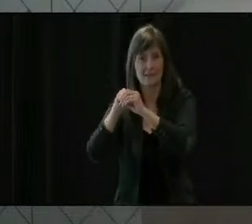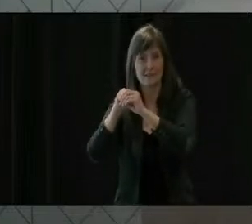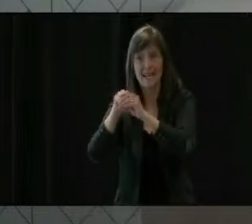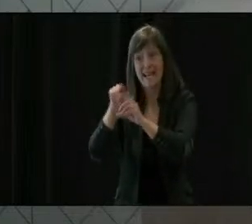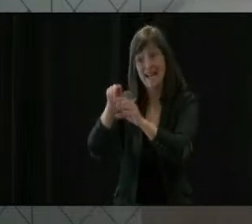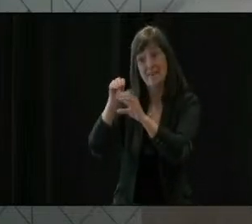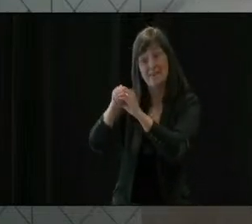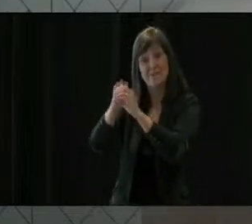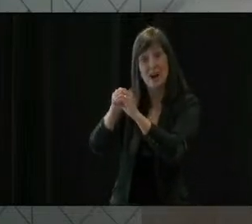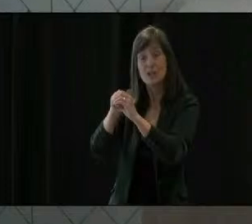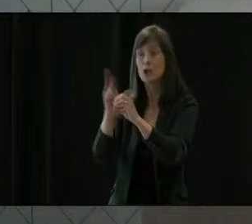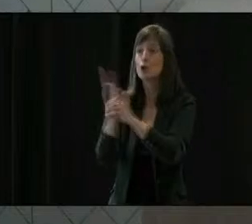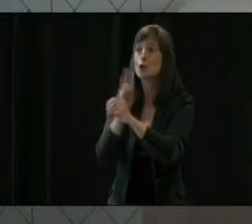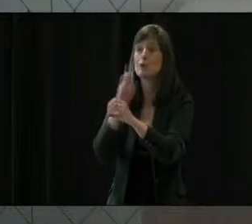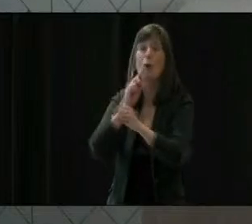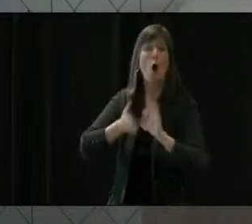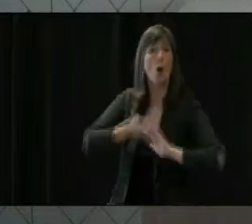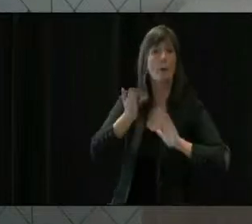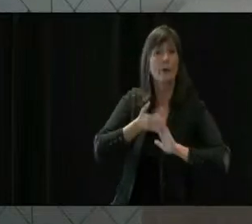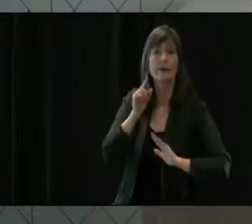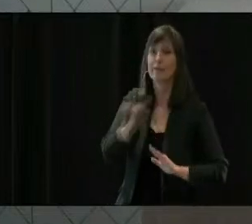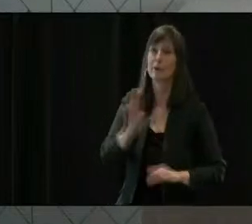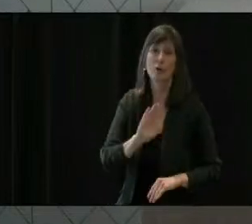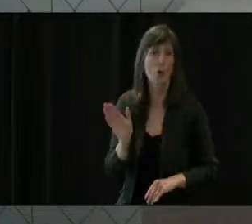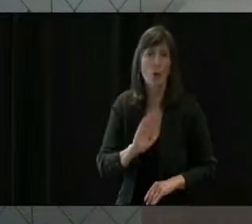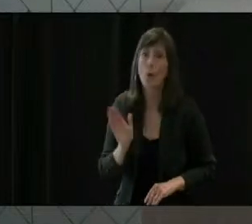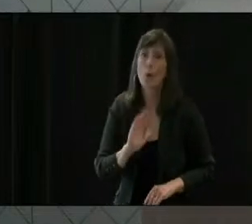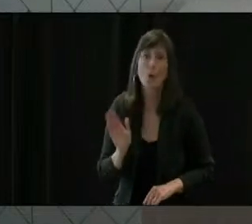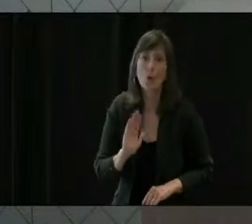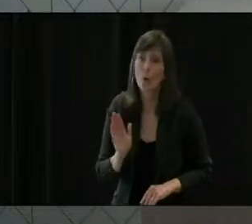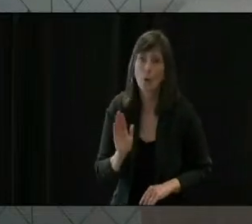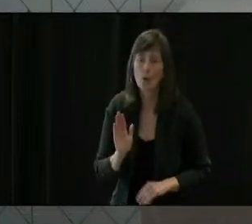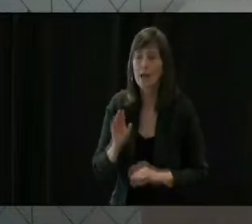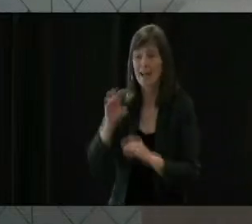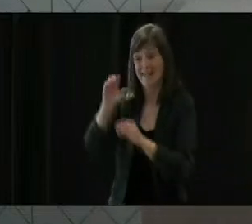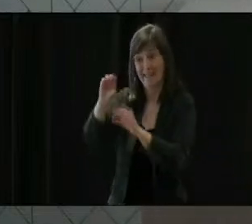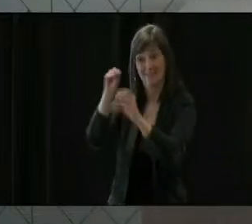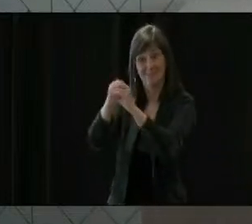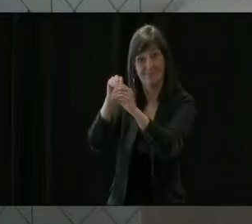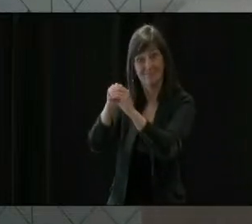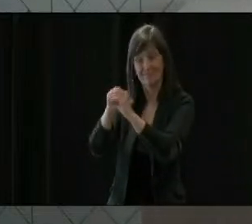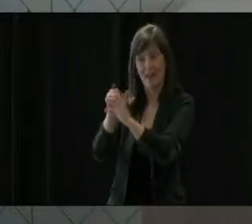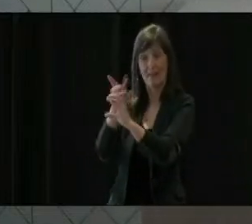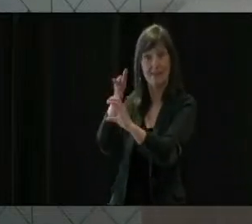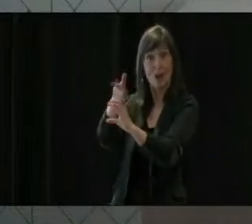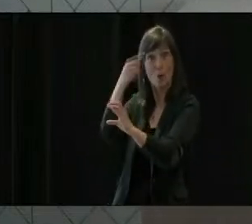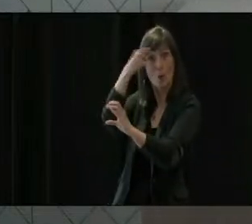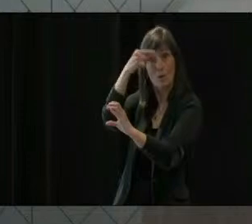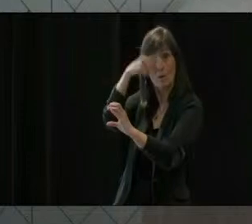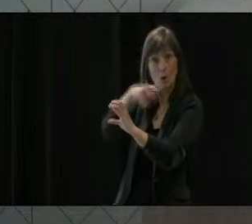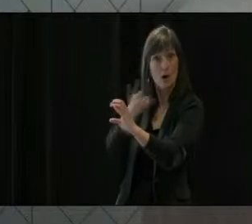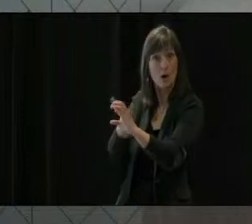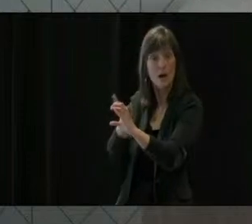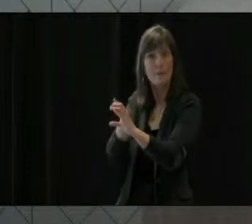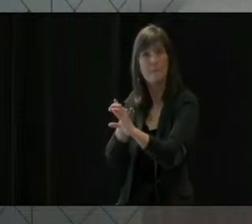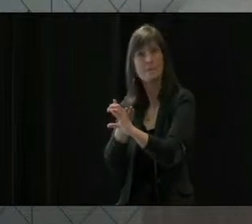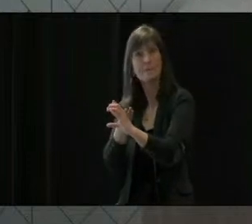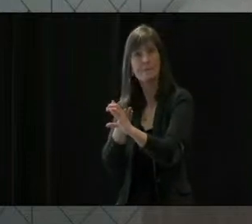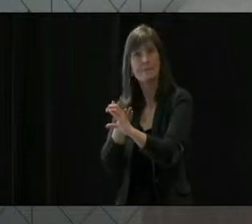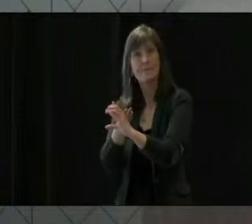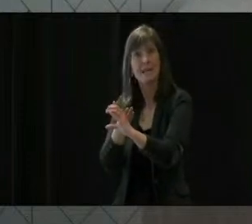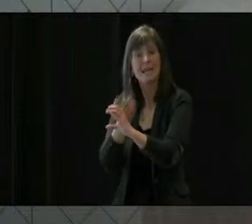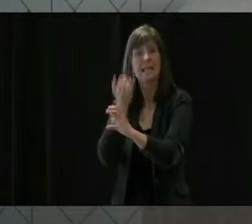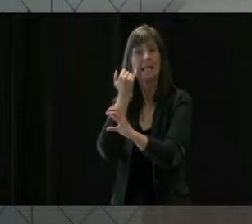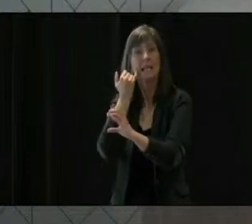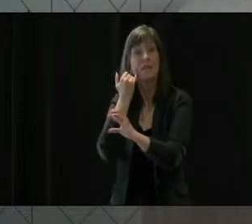to fund ordinary operations of government or ordinary expenditures. It should be there to, you know, manage the big